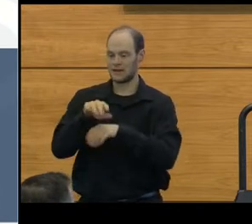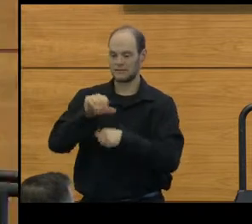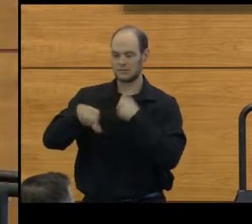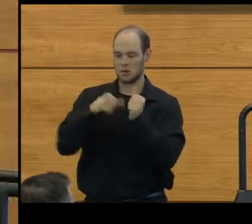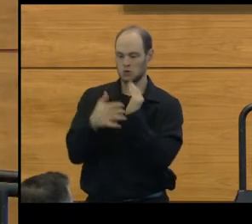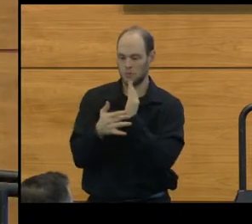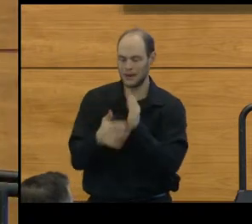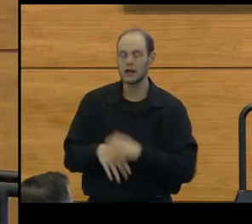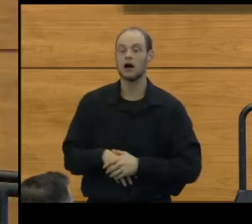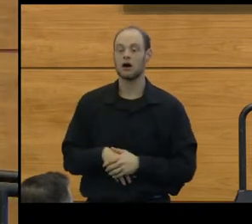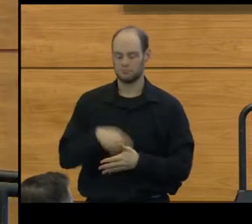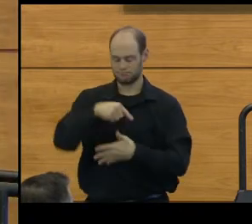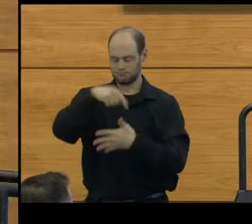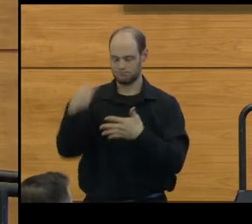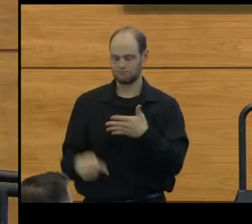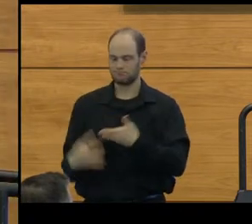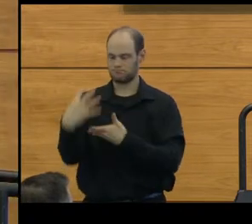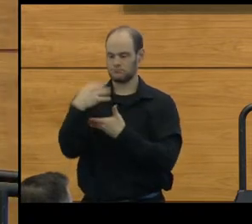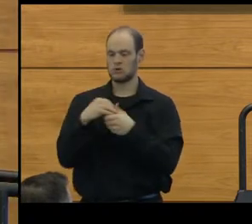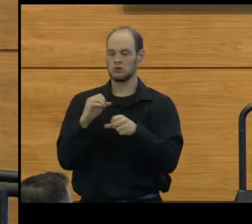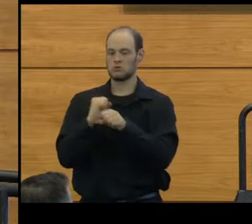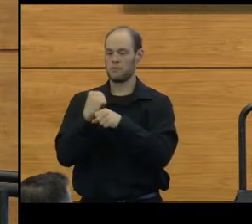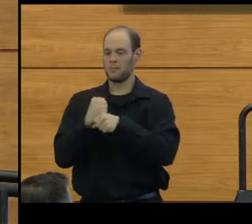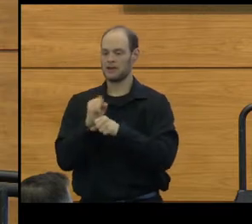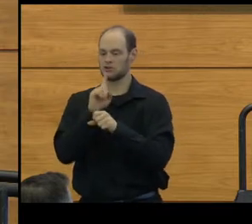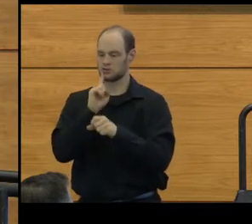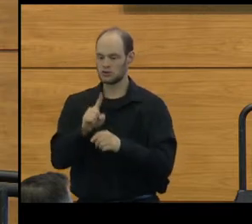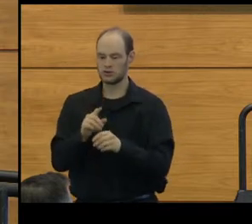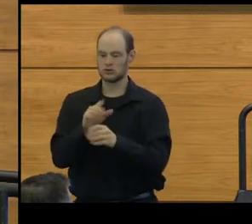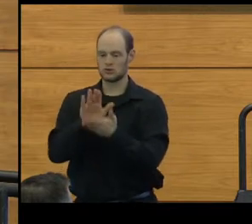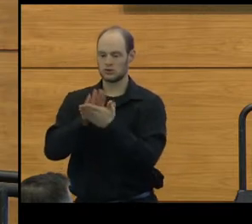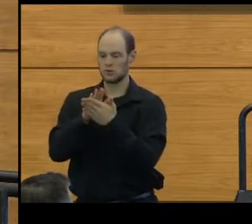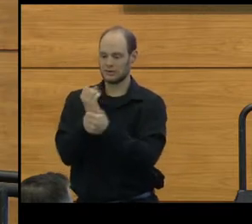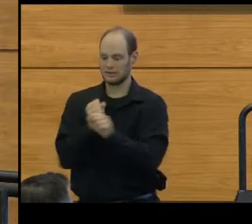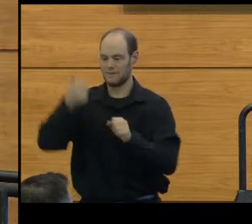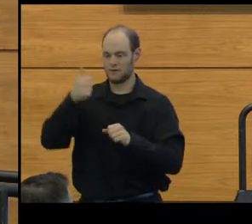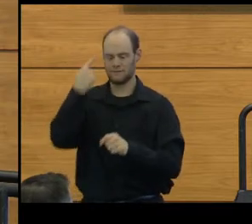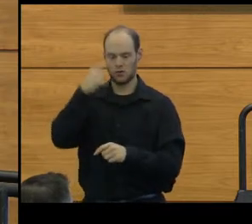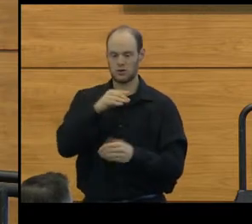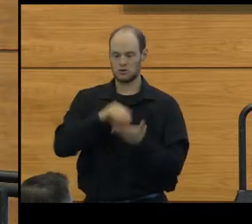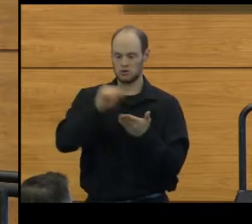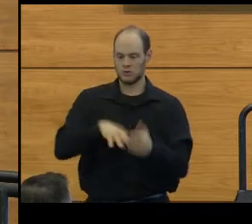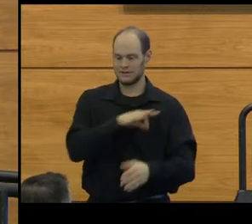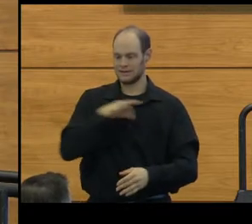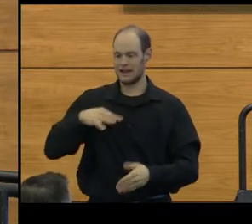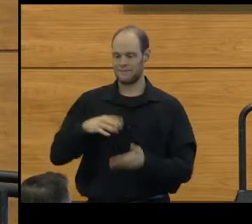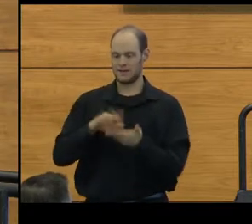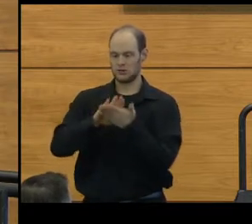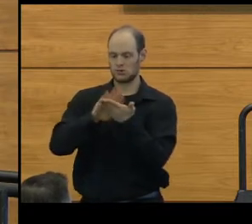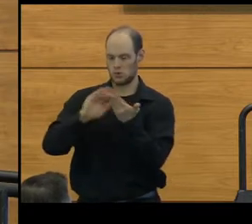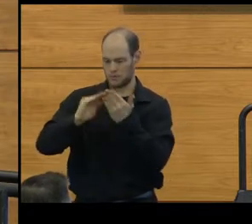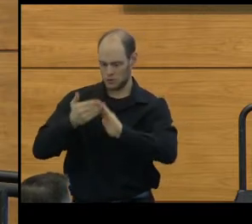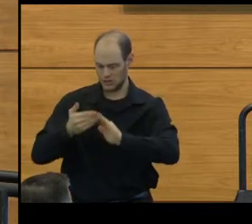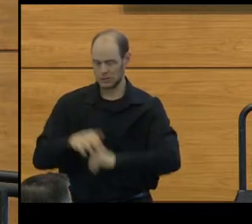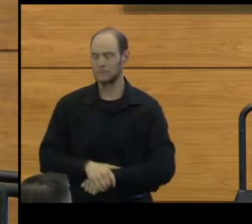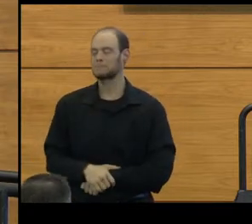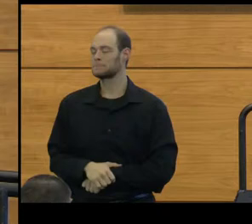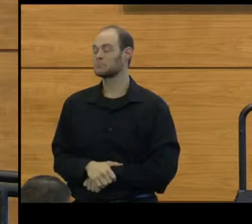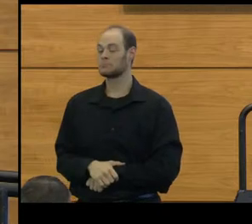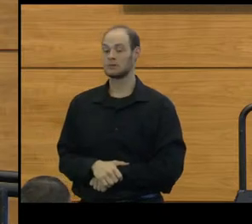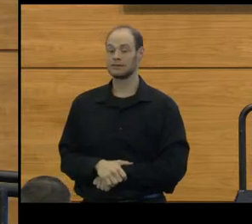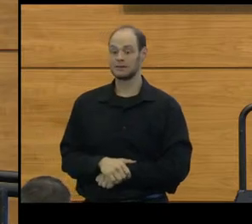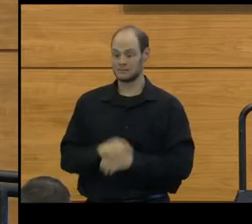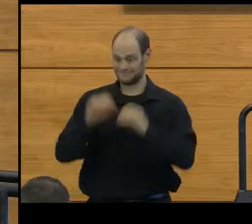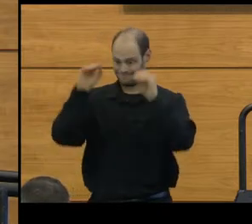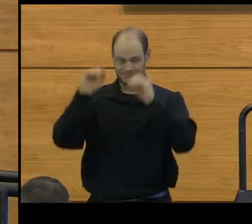media, all to make schools safer for students, staff, and school communities.